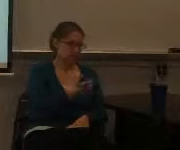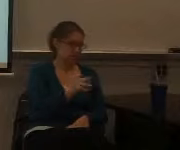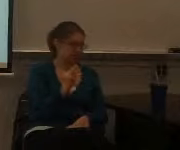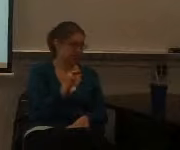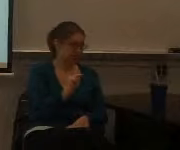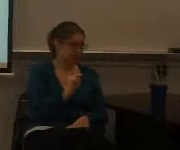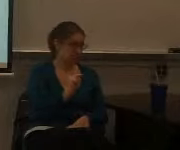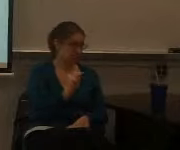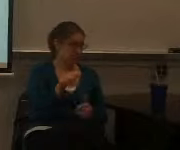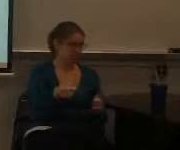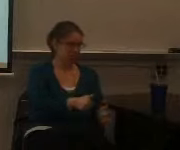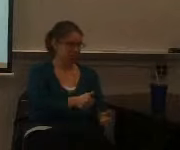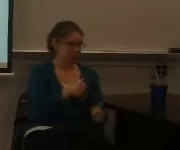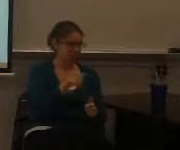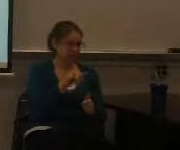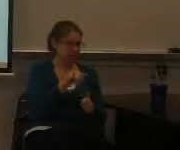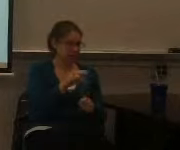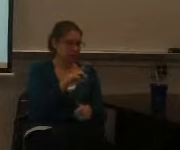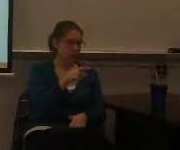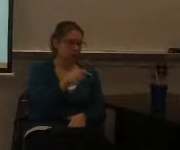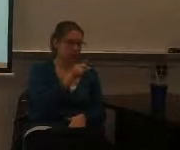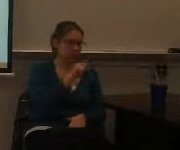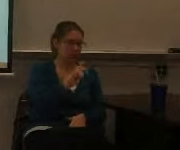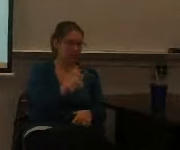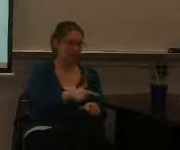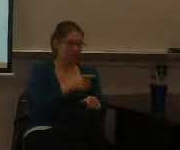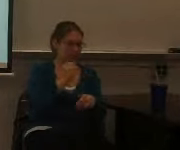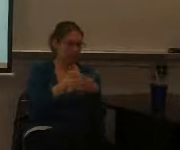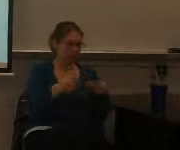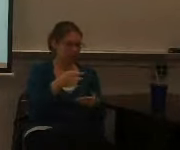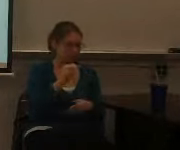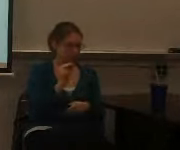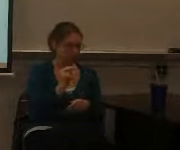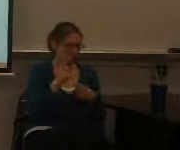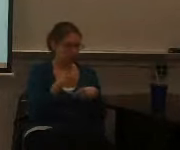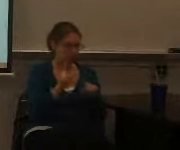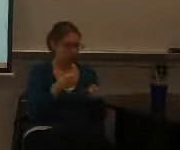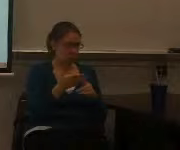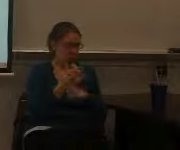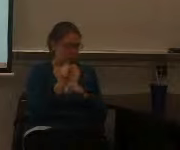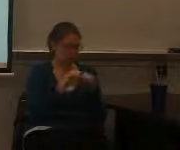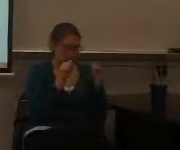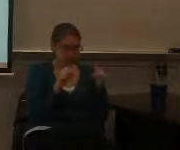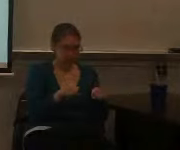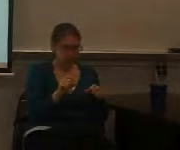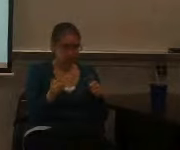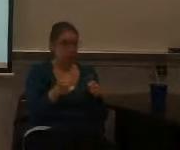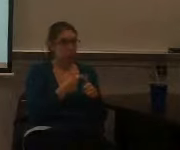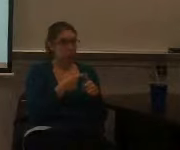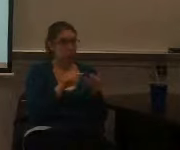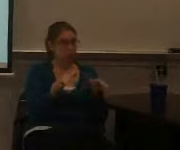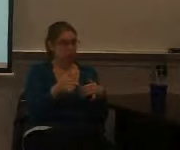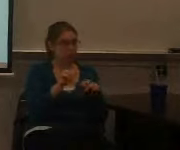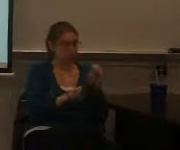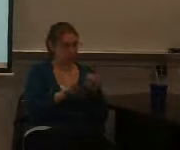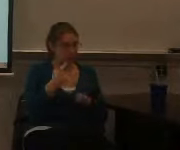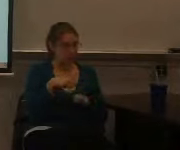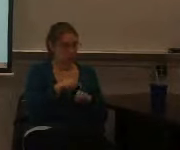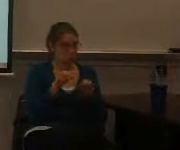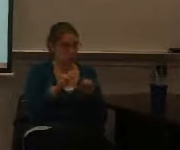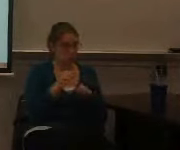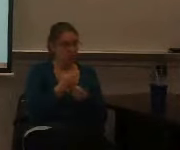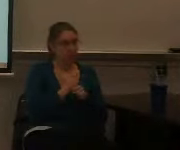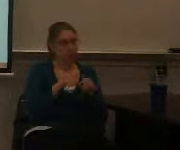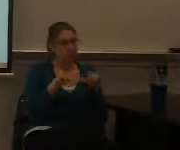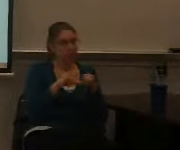to trace the uptake length and processing of nitrogen as it goes to the system. In the first set of experiments we did, we